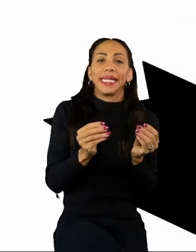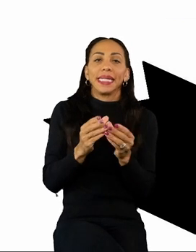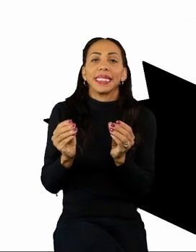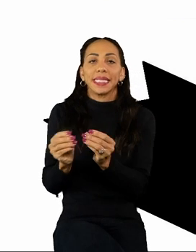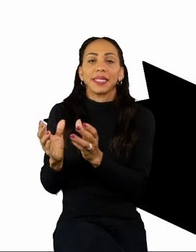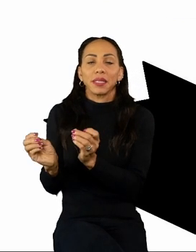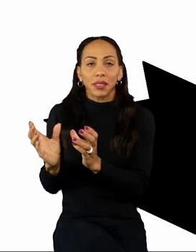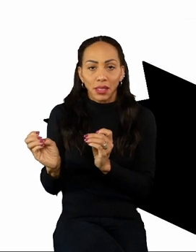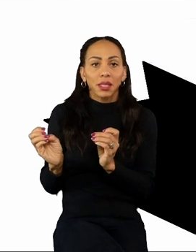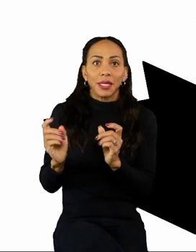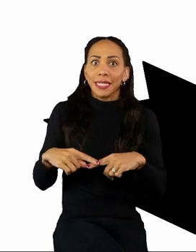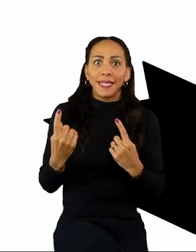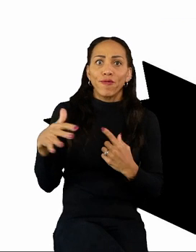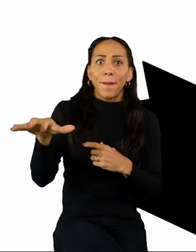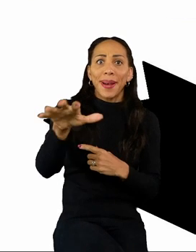series of scenes